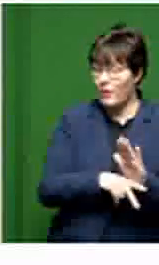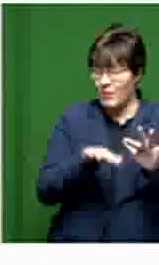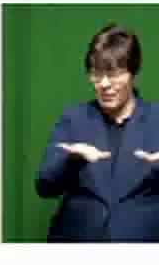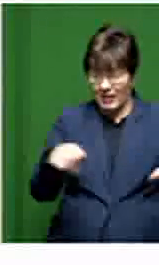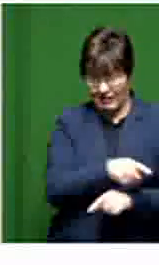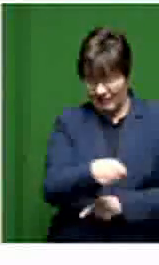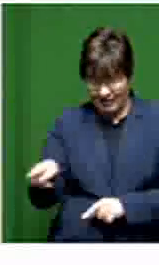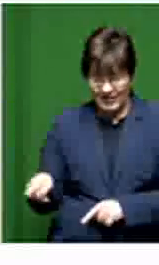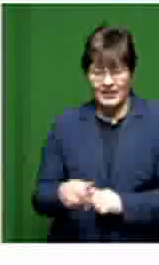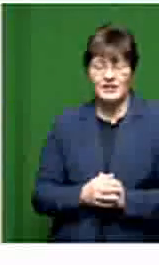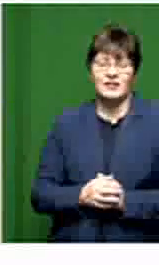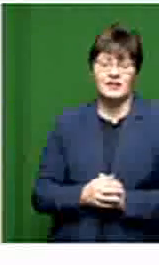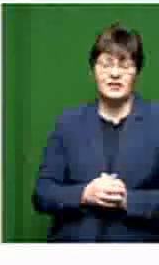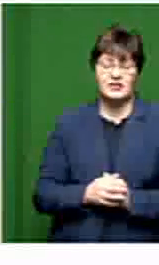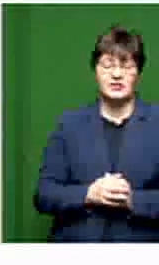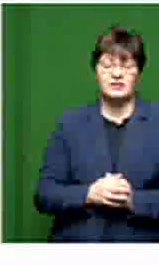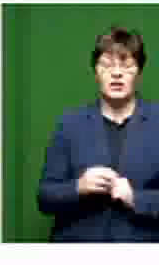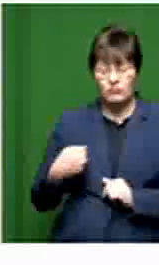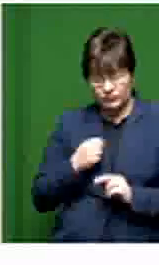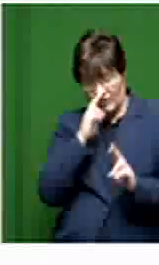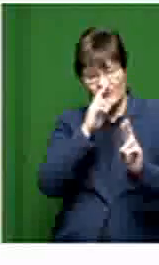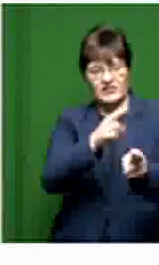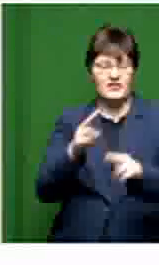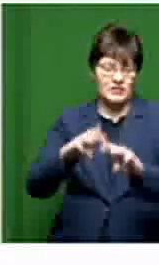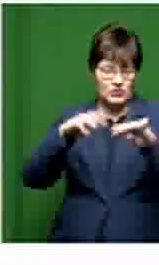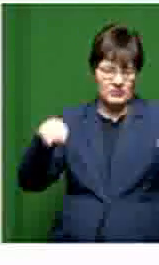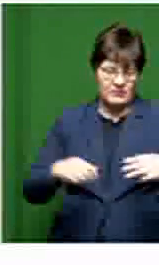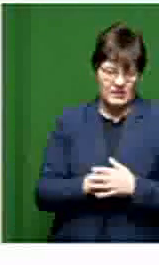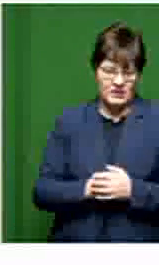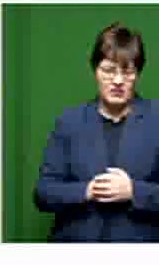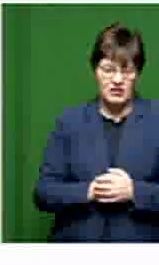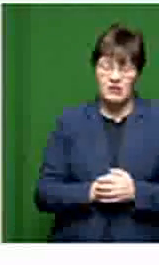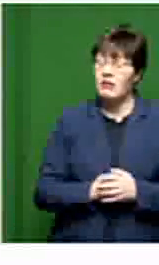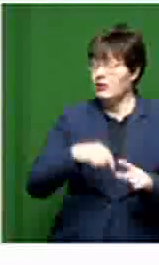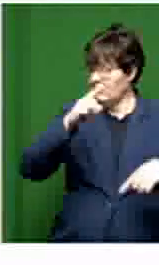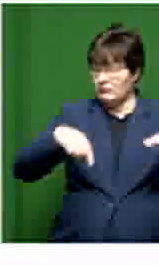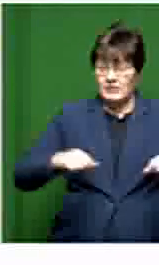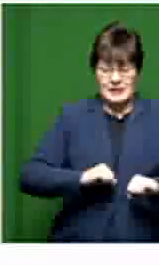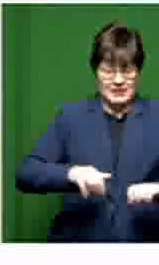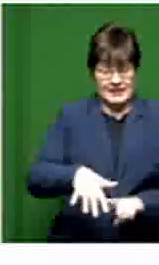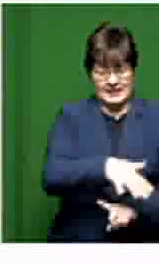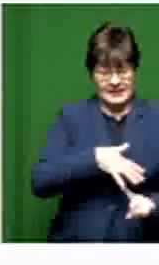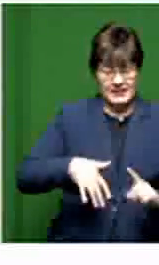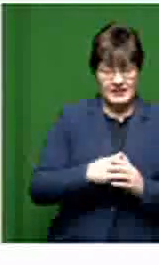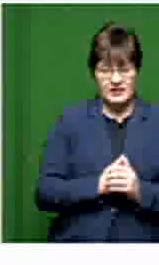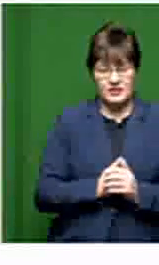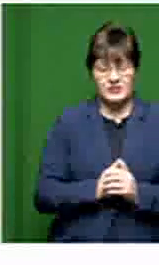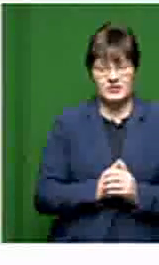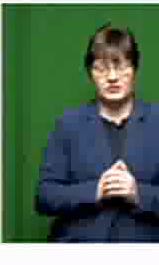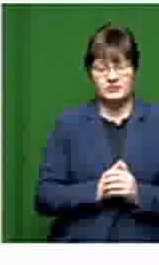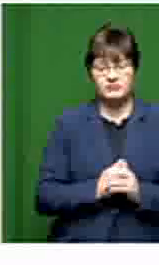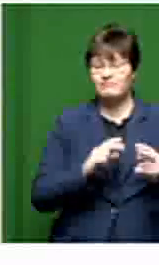for members of the public who visit our museums. It's quite a dynamic space. We have